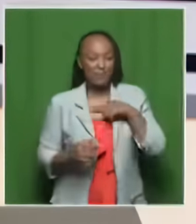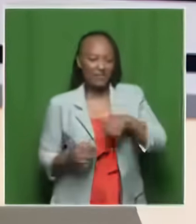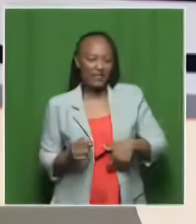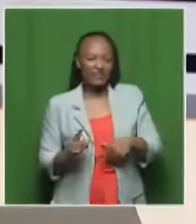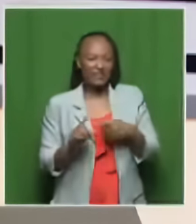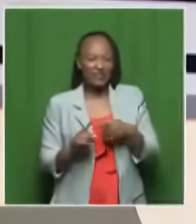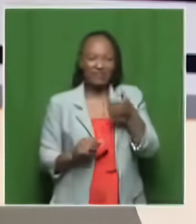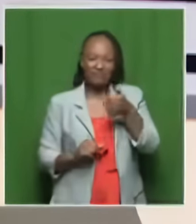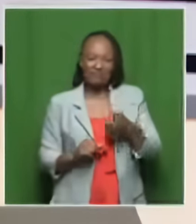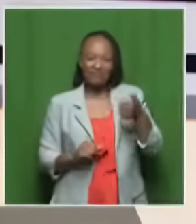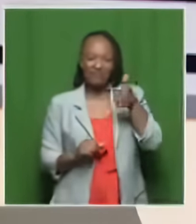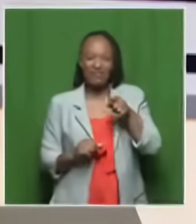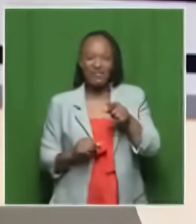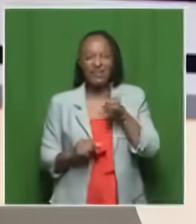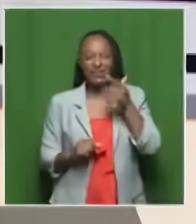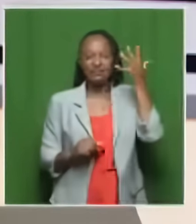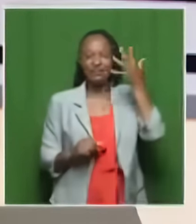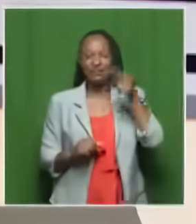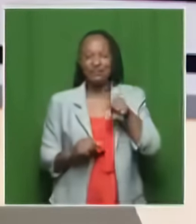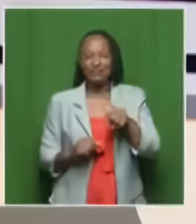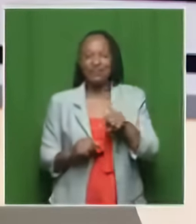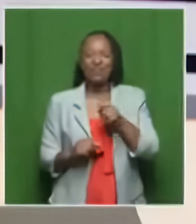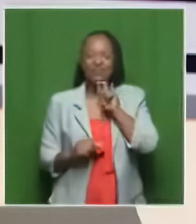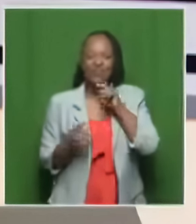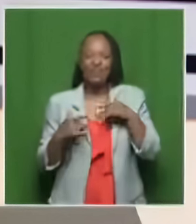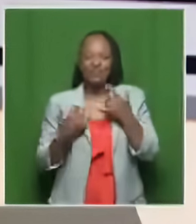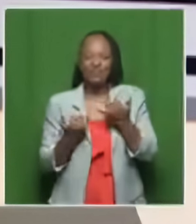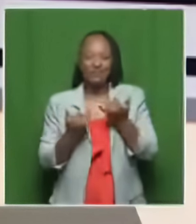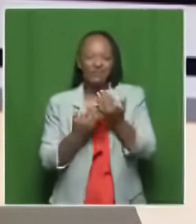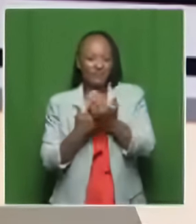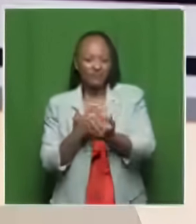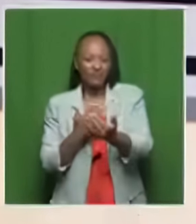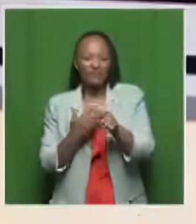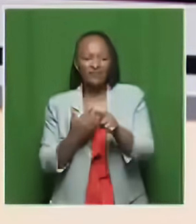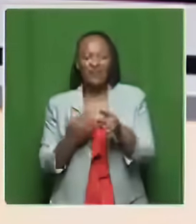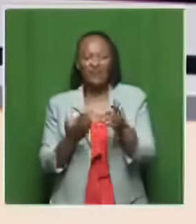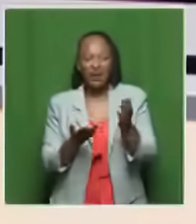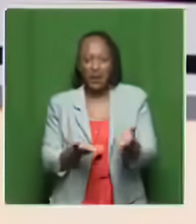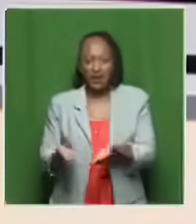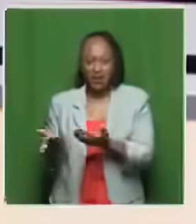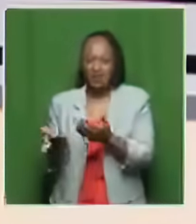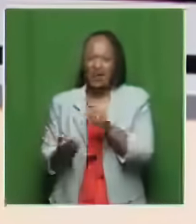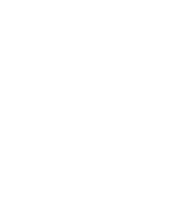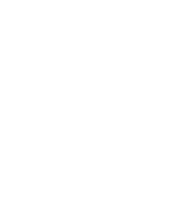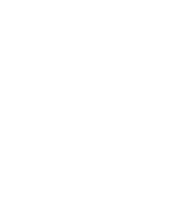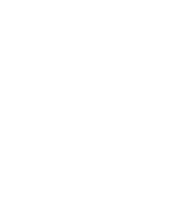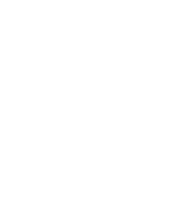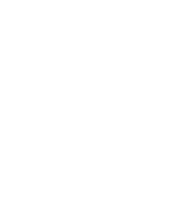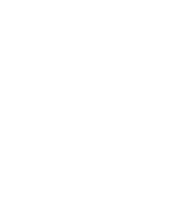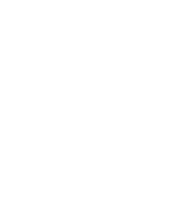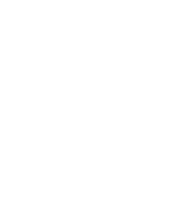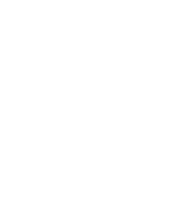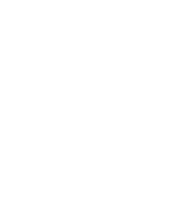President, Commander-in-Chief, speaking to us here on Morning Live. That's where we'll leave it. Let's hand it over to Leanne for the news.